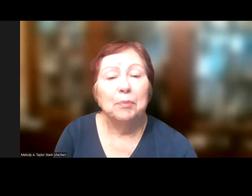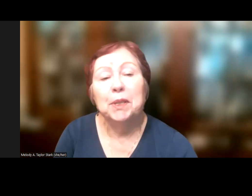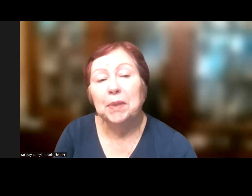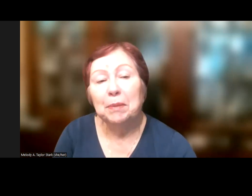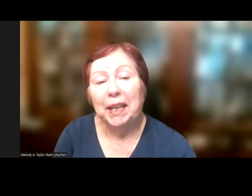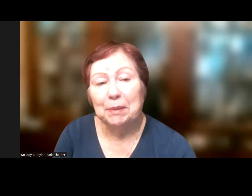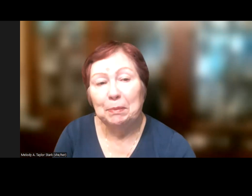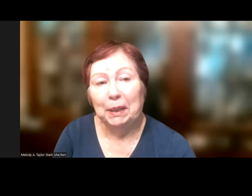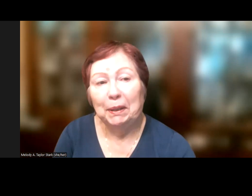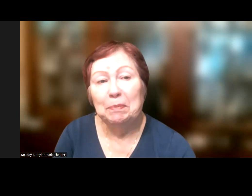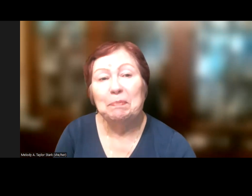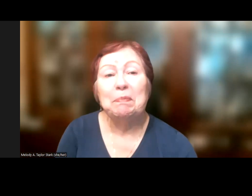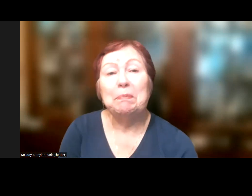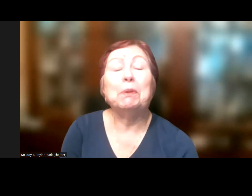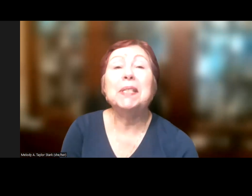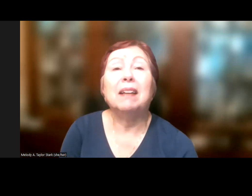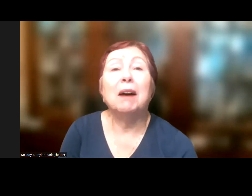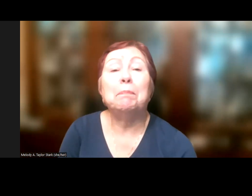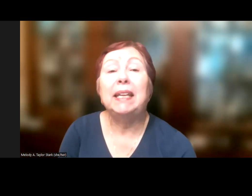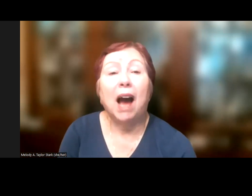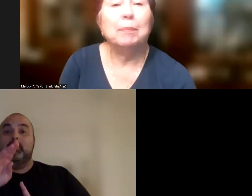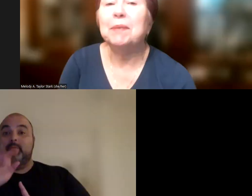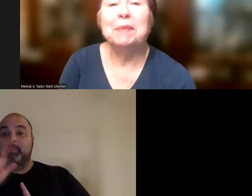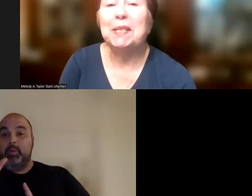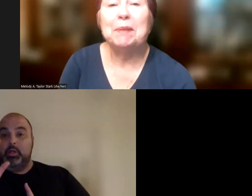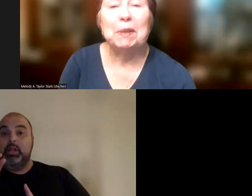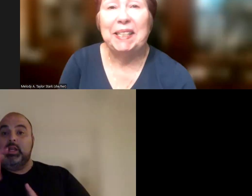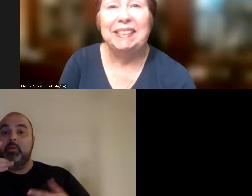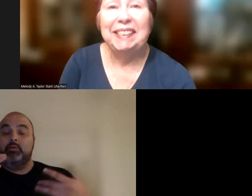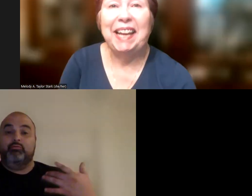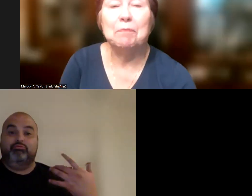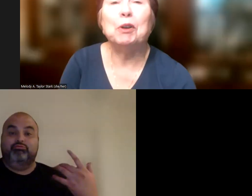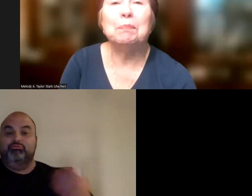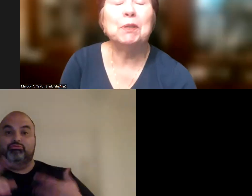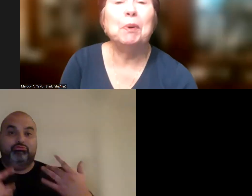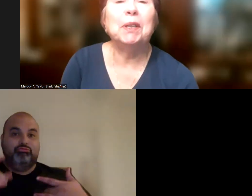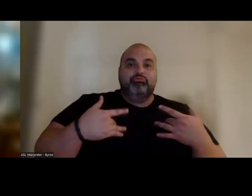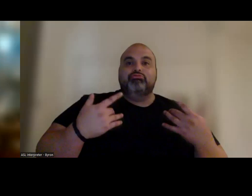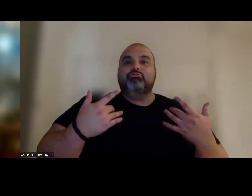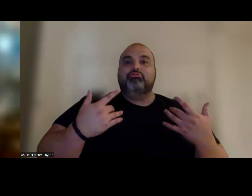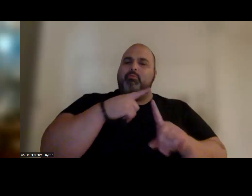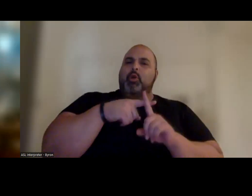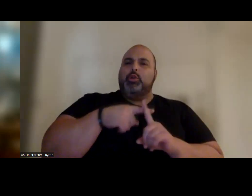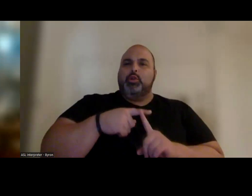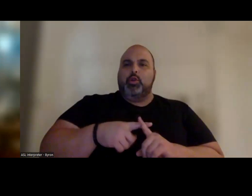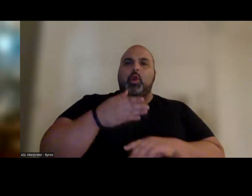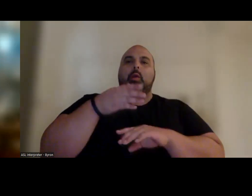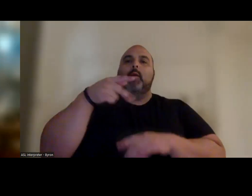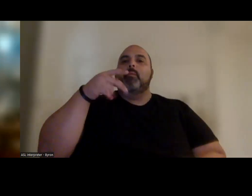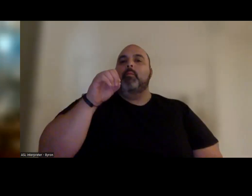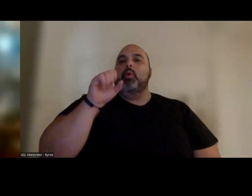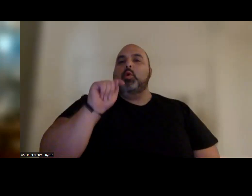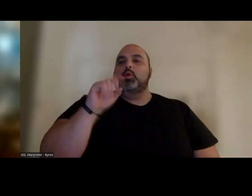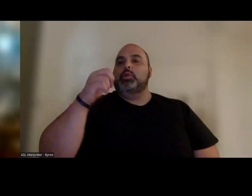And that brings me to my husband, Bill. Bill was an upbeat, optimistic person. He had post-polio syndrome and a